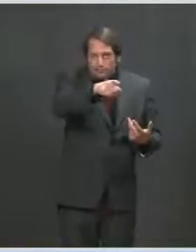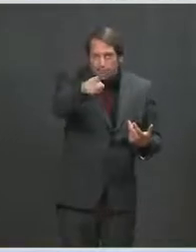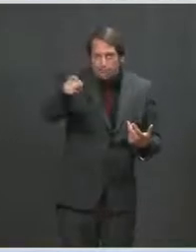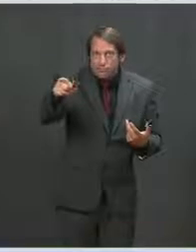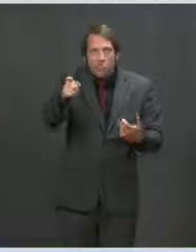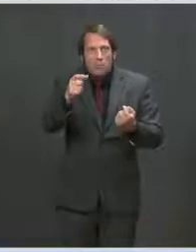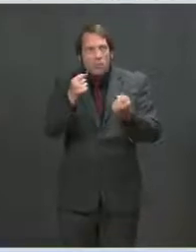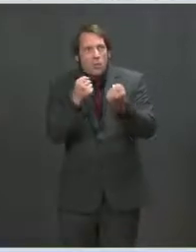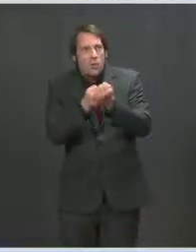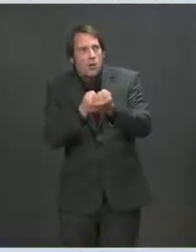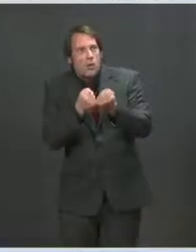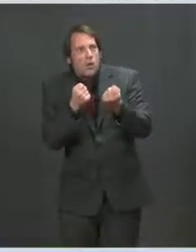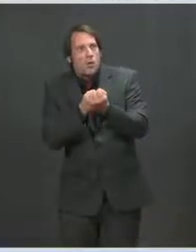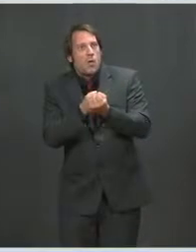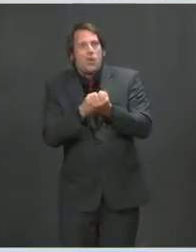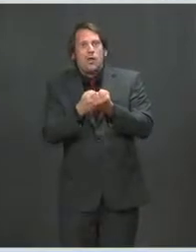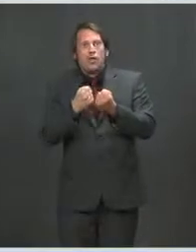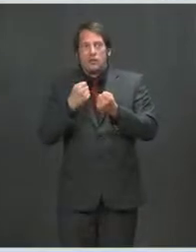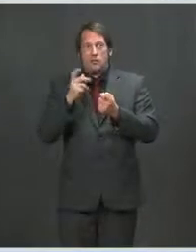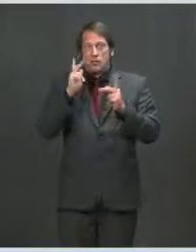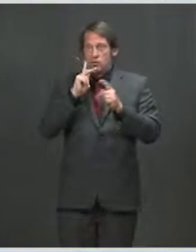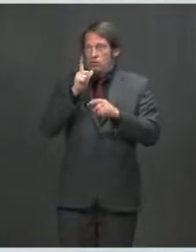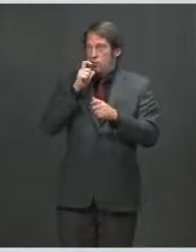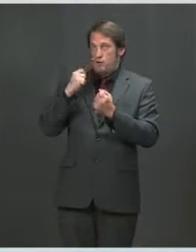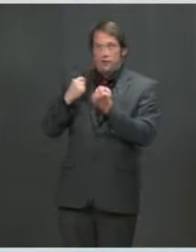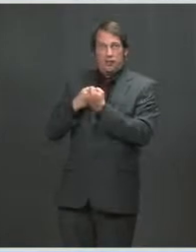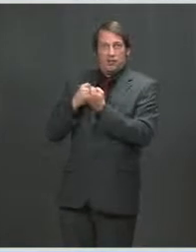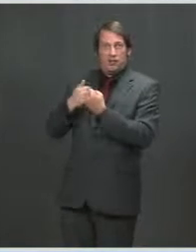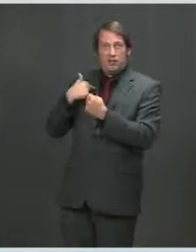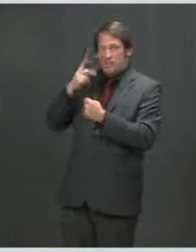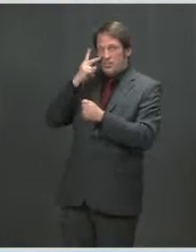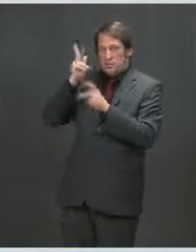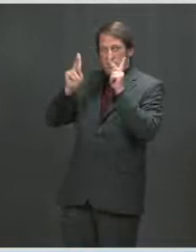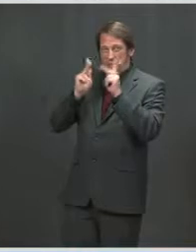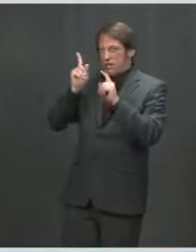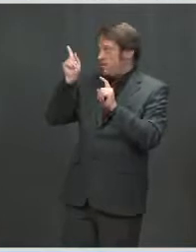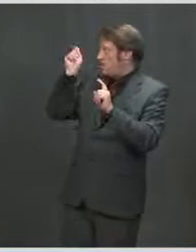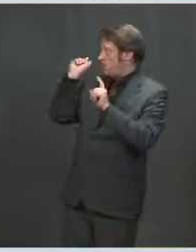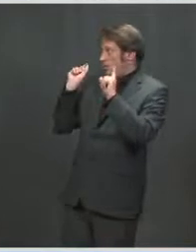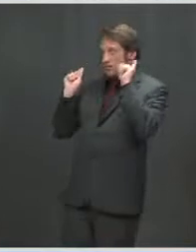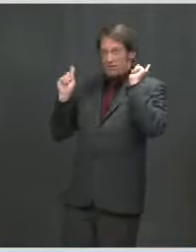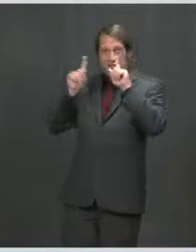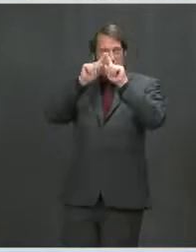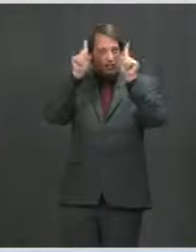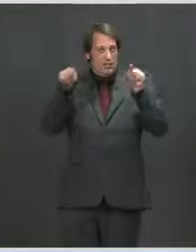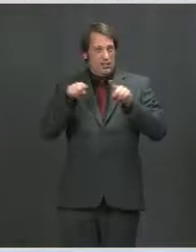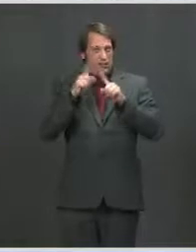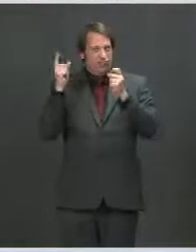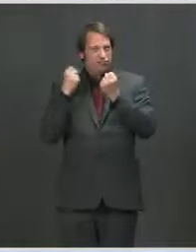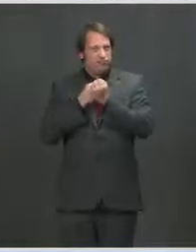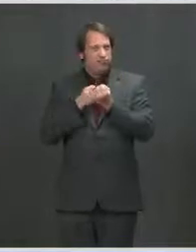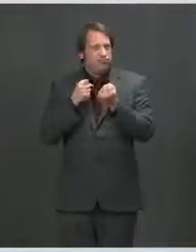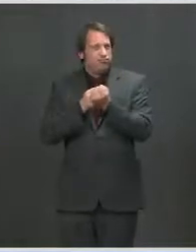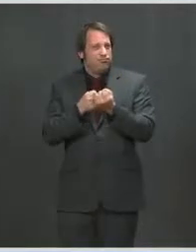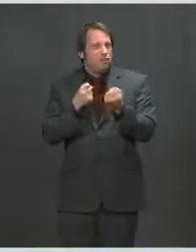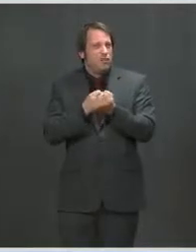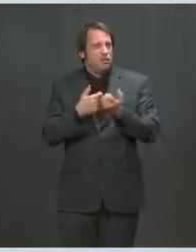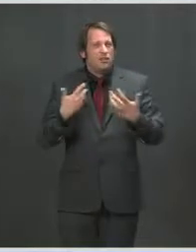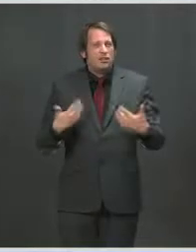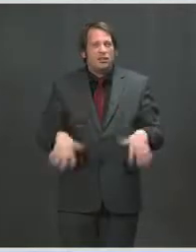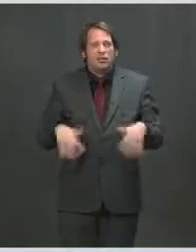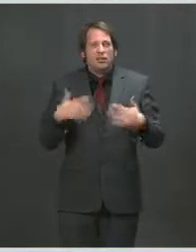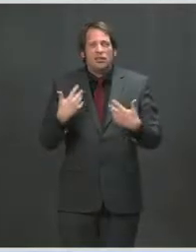on these screens, because of the stories that you have shared with me, your joys and your